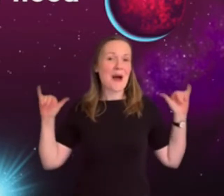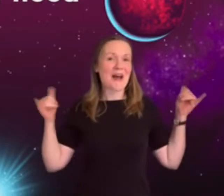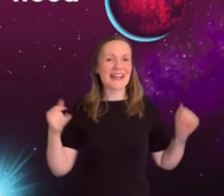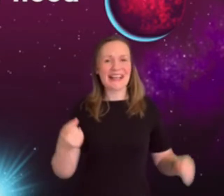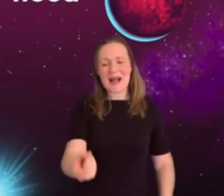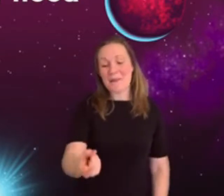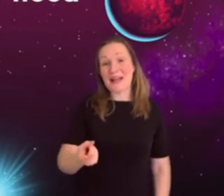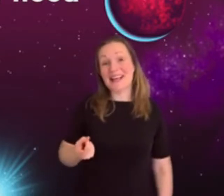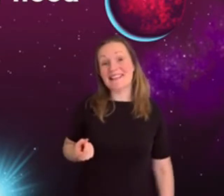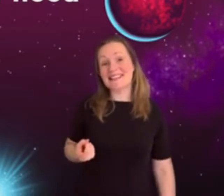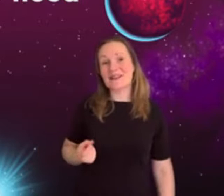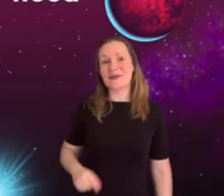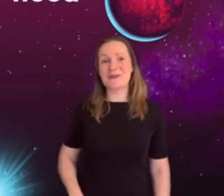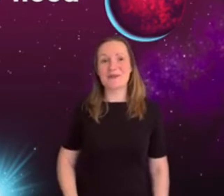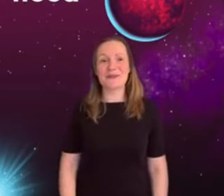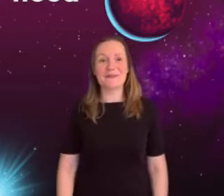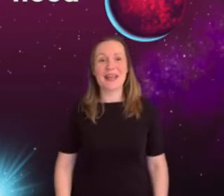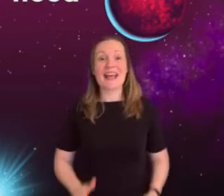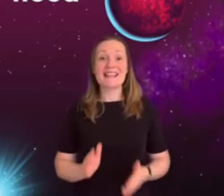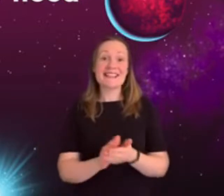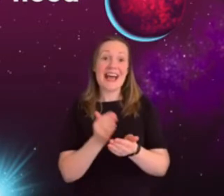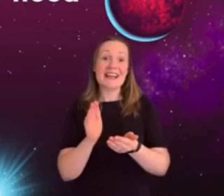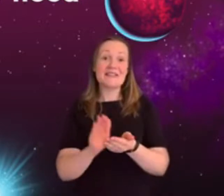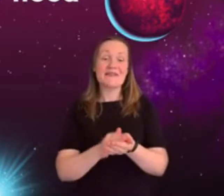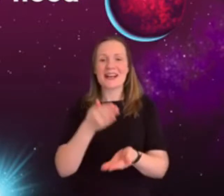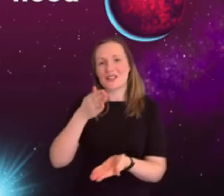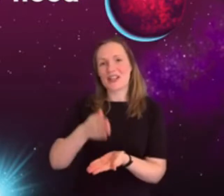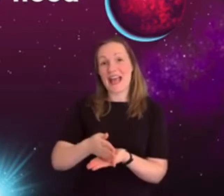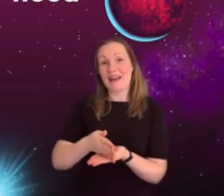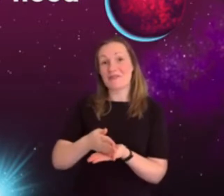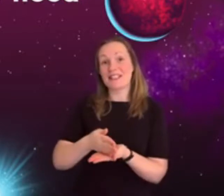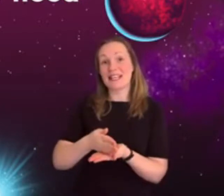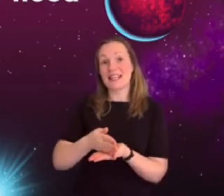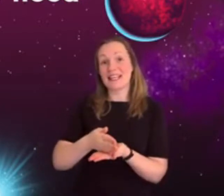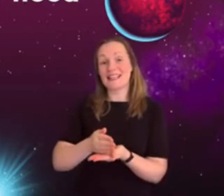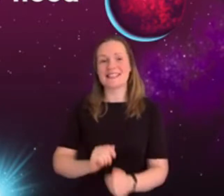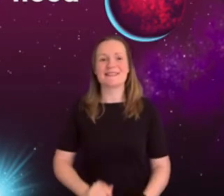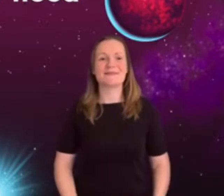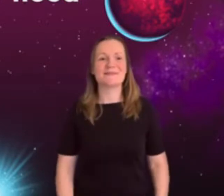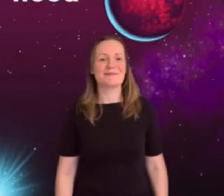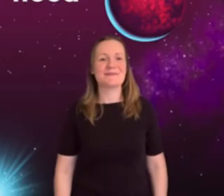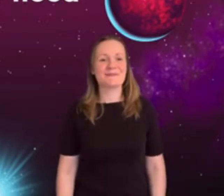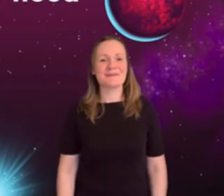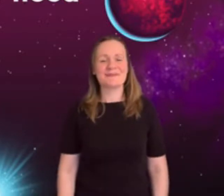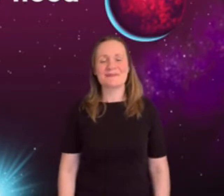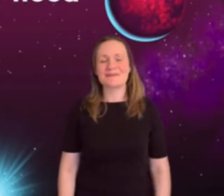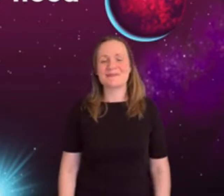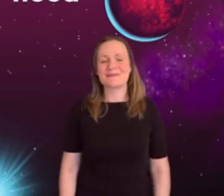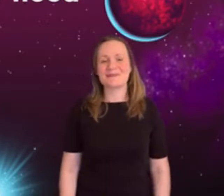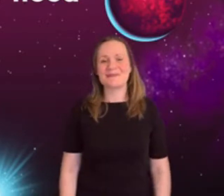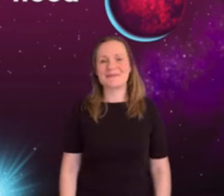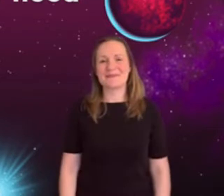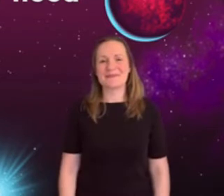There's a party coming soon, satisfaction guaranteed.